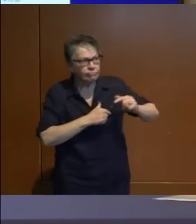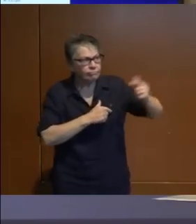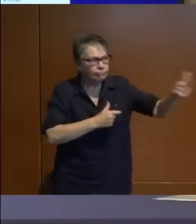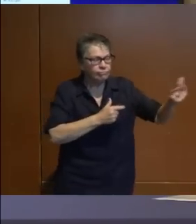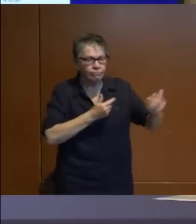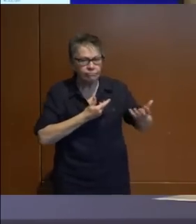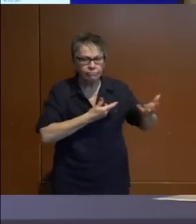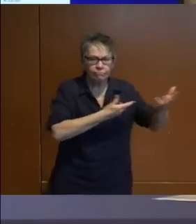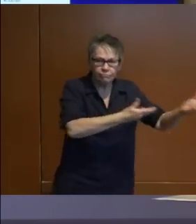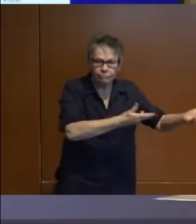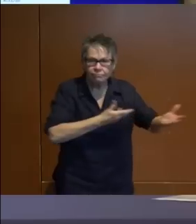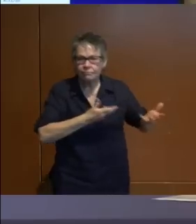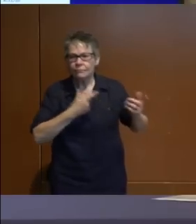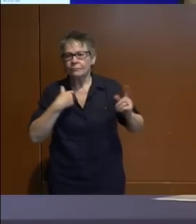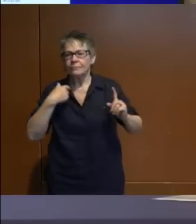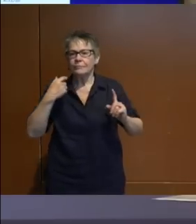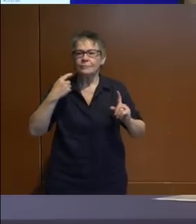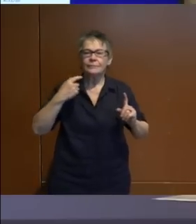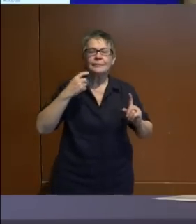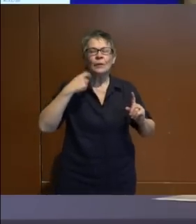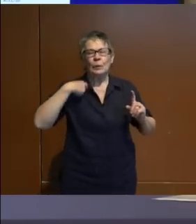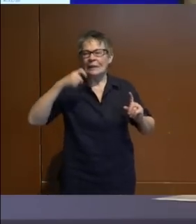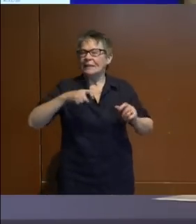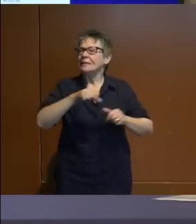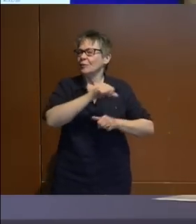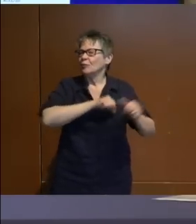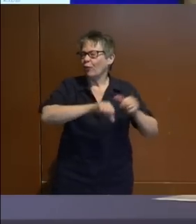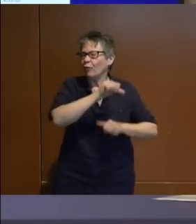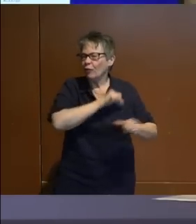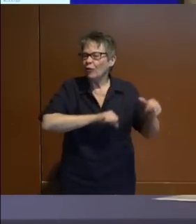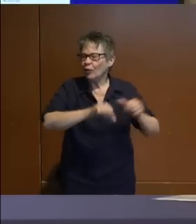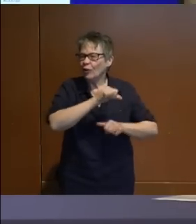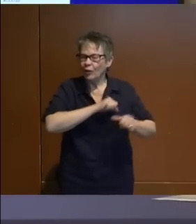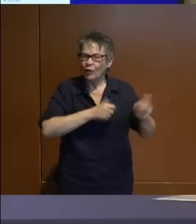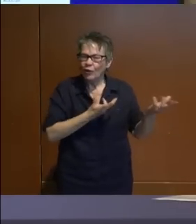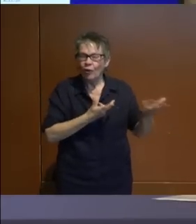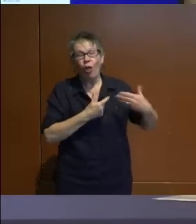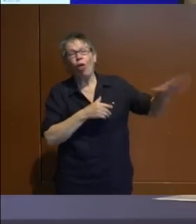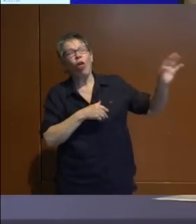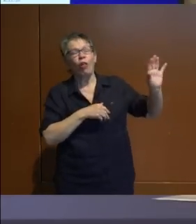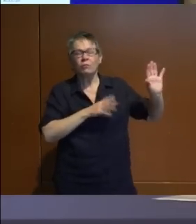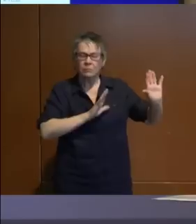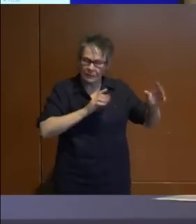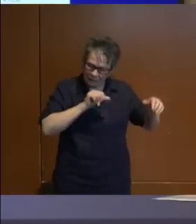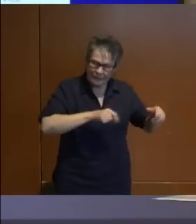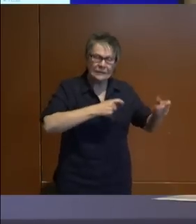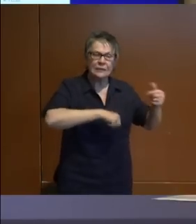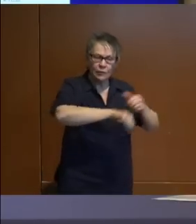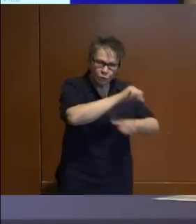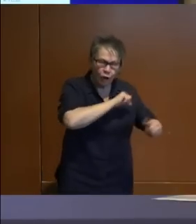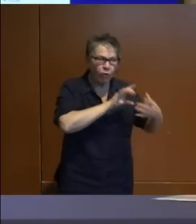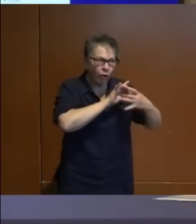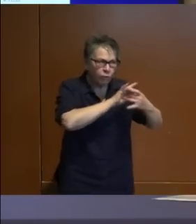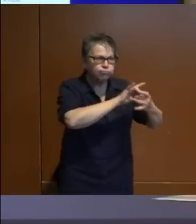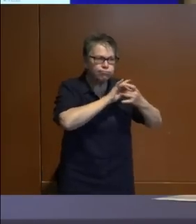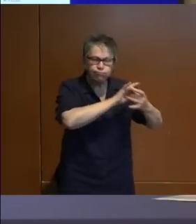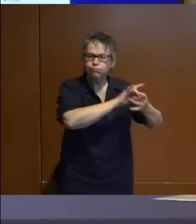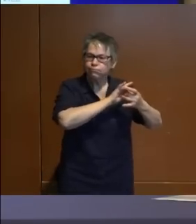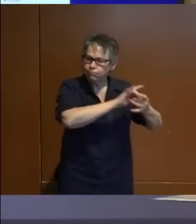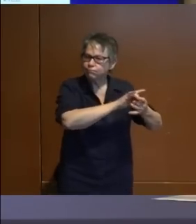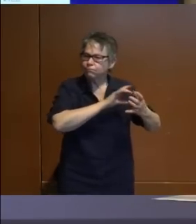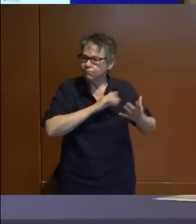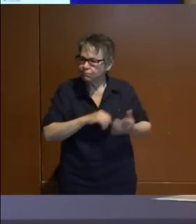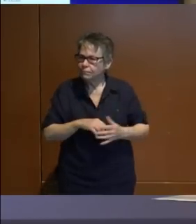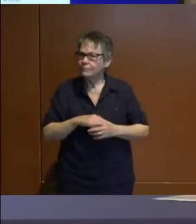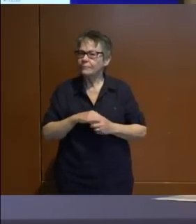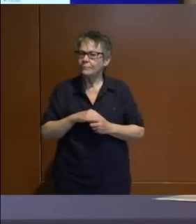realized that we need each other. I was on with Governor Cuomo and Governor Lamont a whole lot. We were on with the president and vice president and their teams a whole